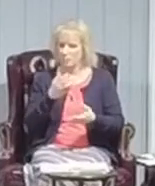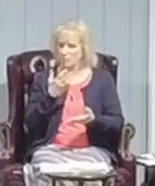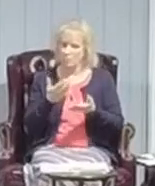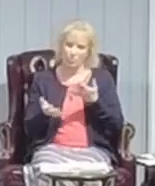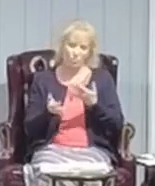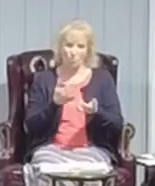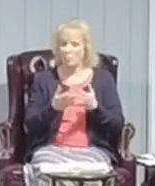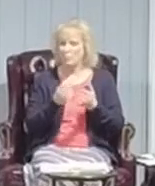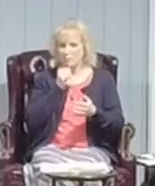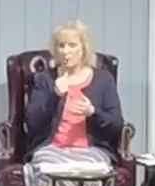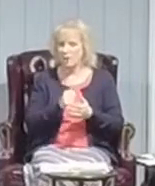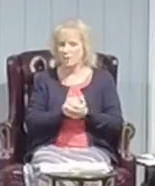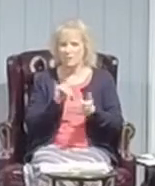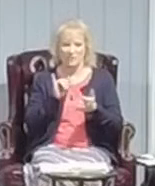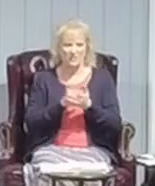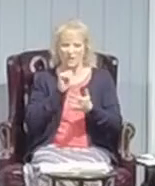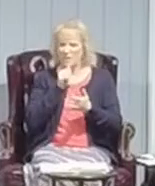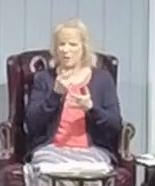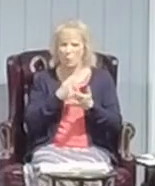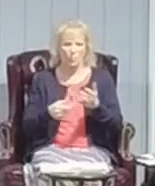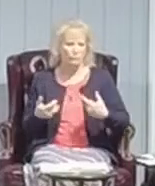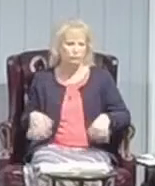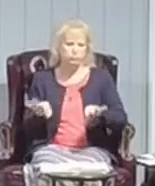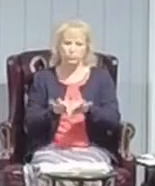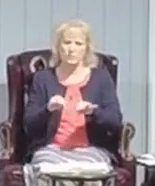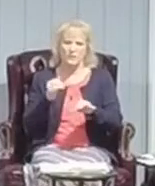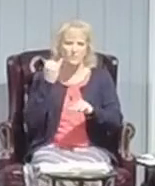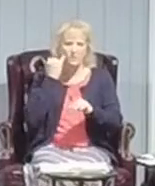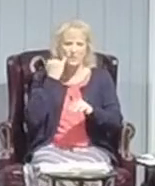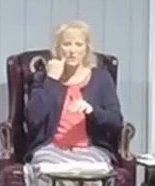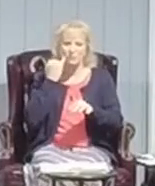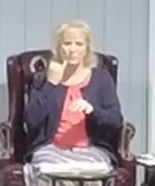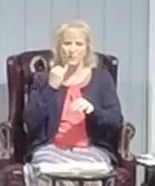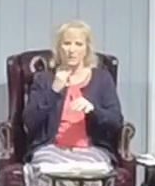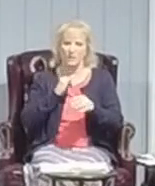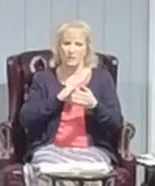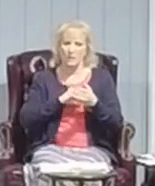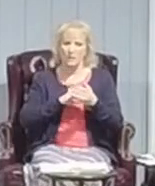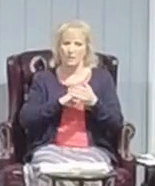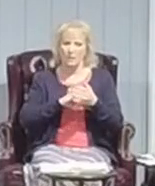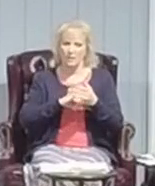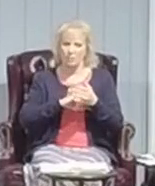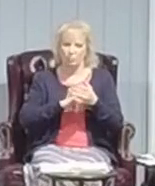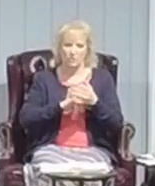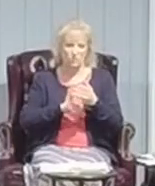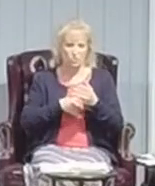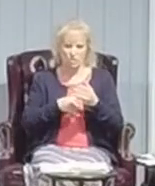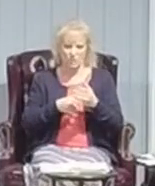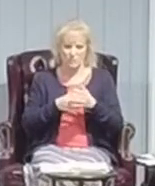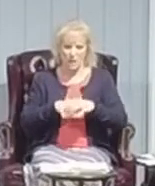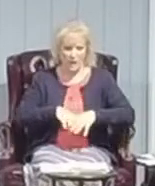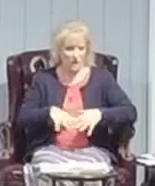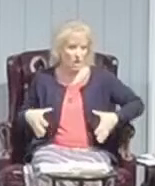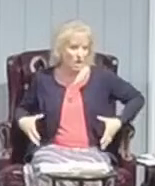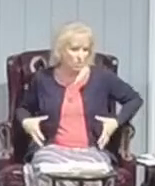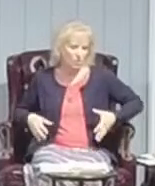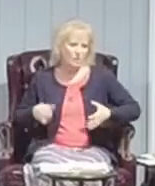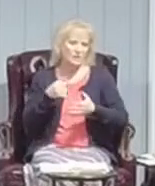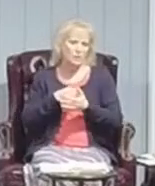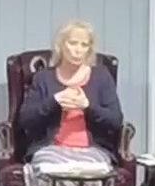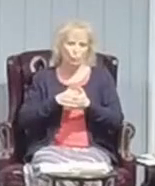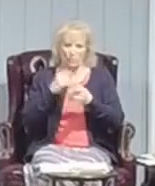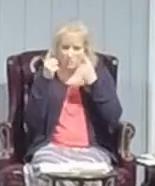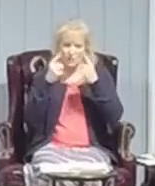important tonight. We need to understand, even if it was just that undergarment, it was considered naked and it was considered